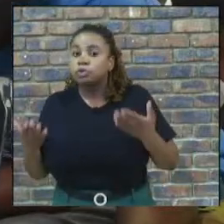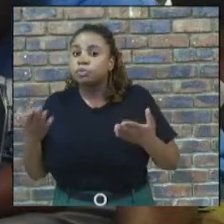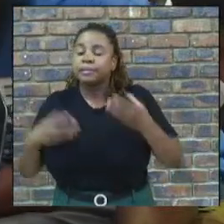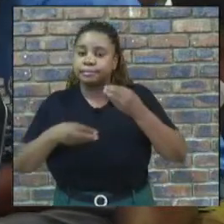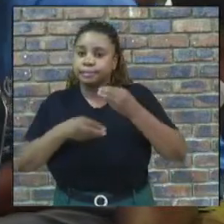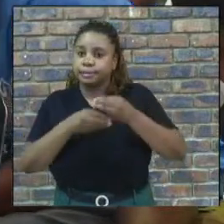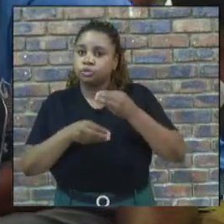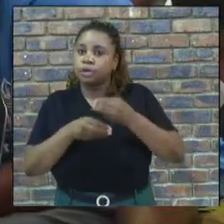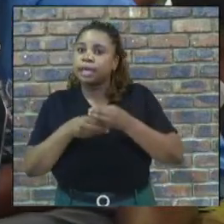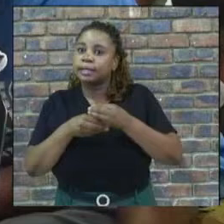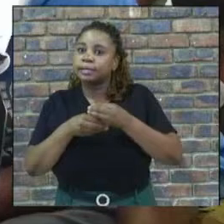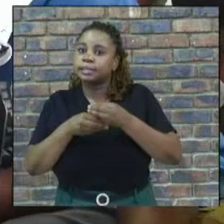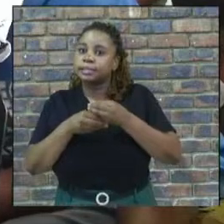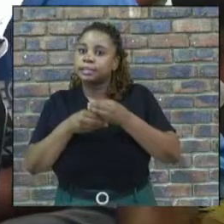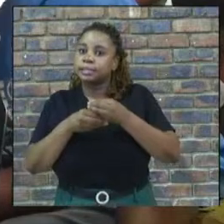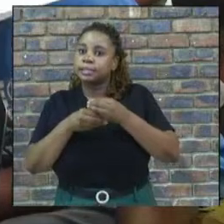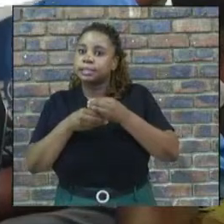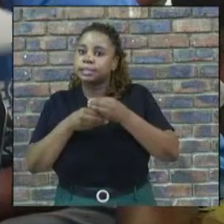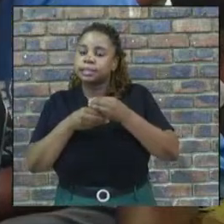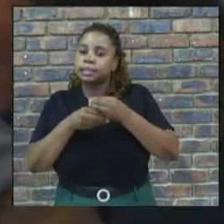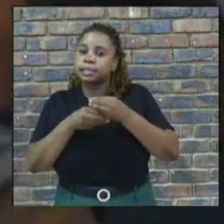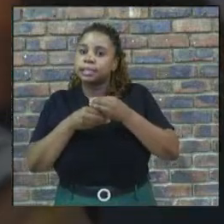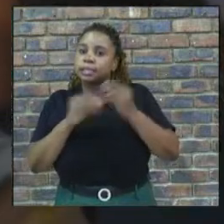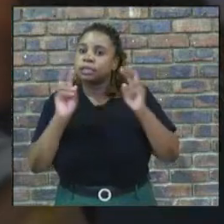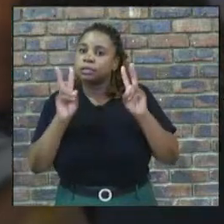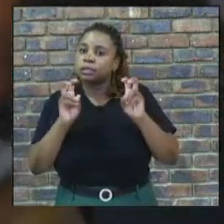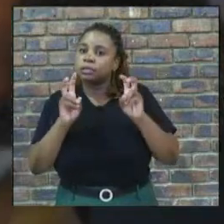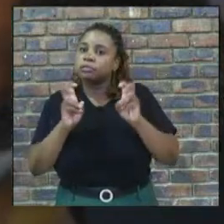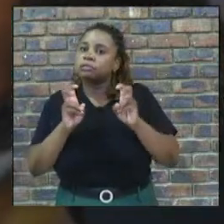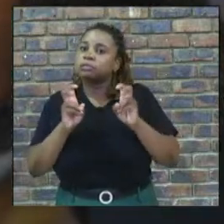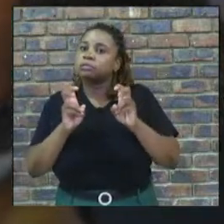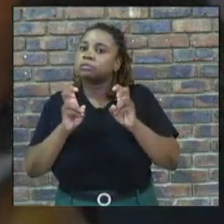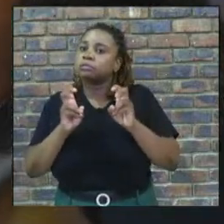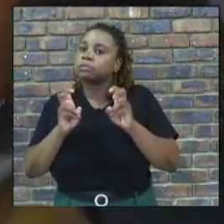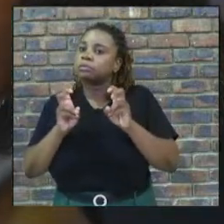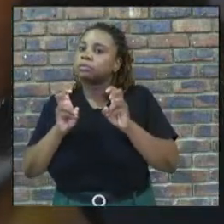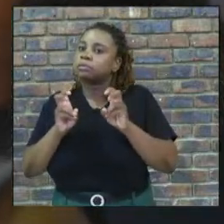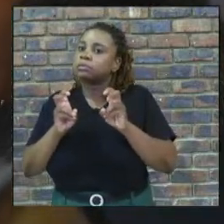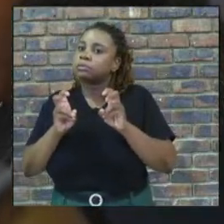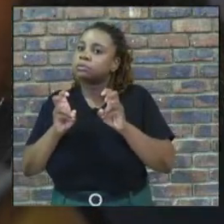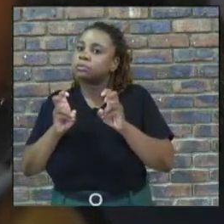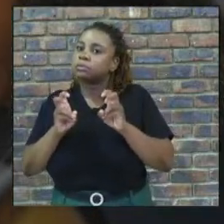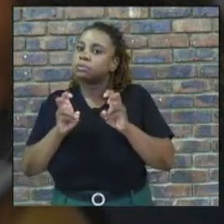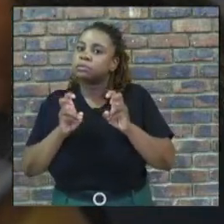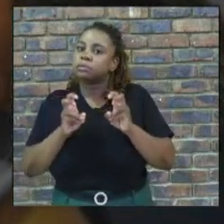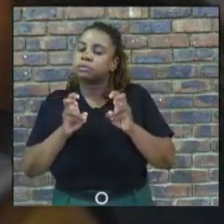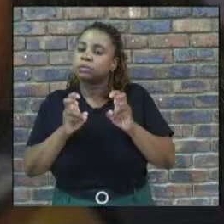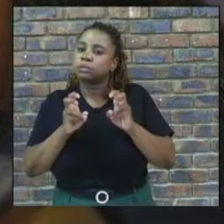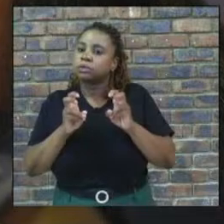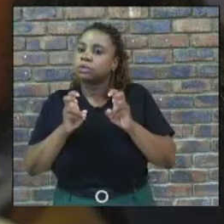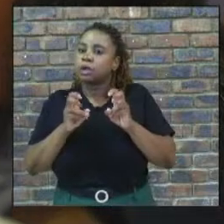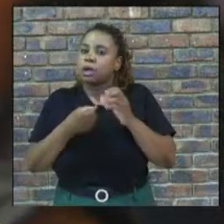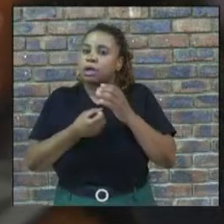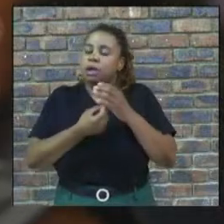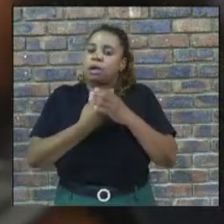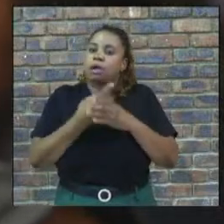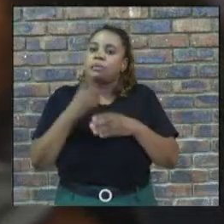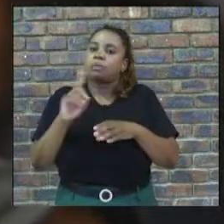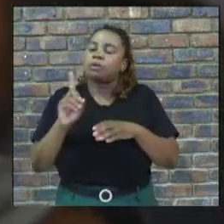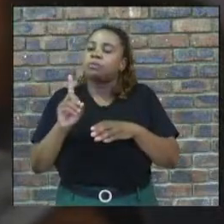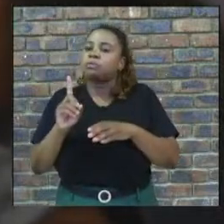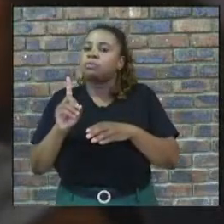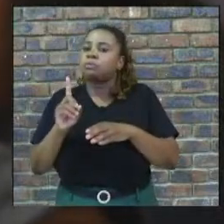on, I think I missed that, on the issue of what will happen,